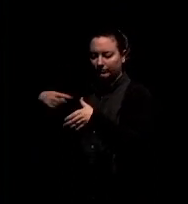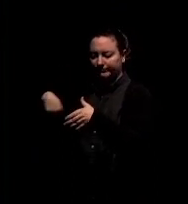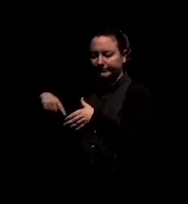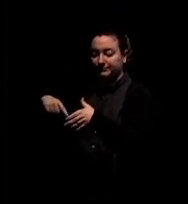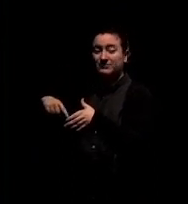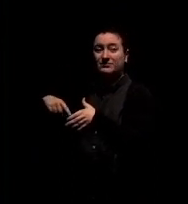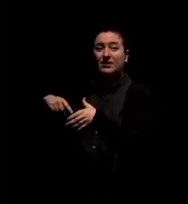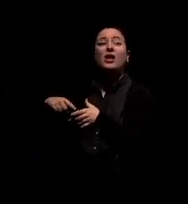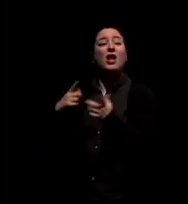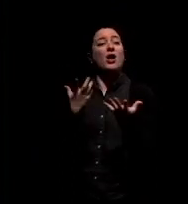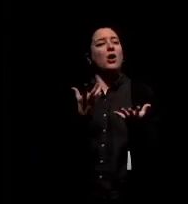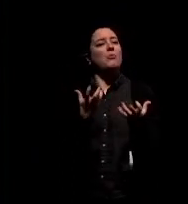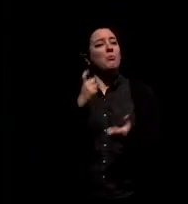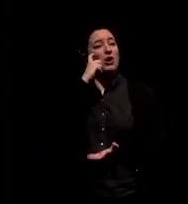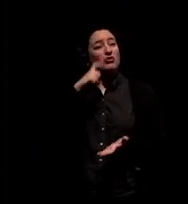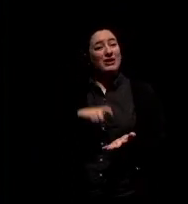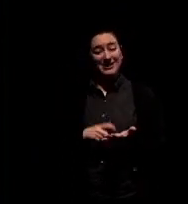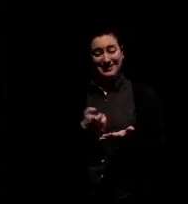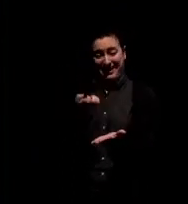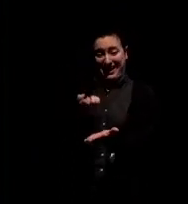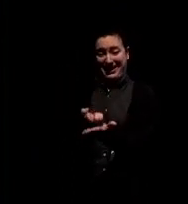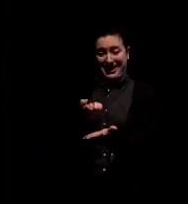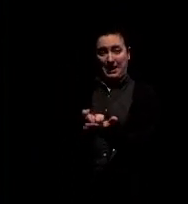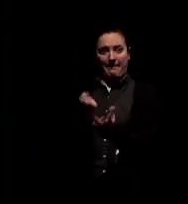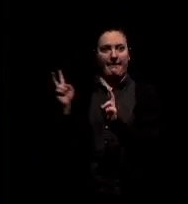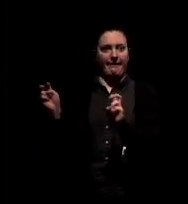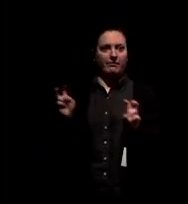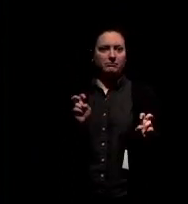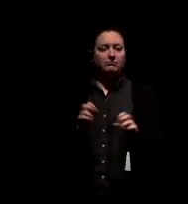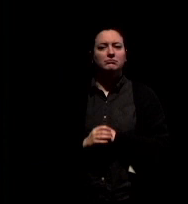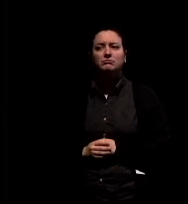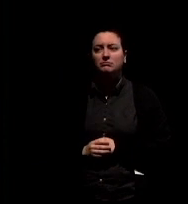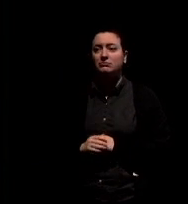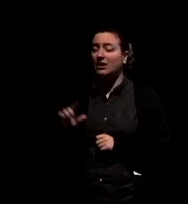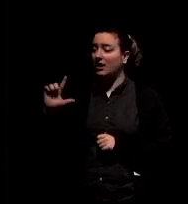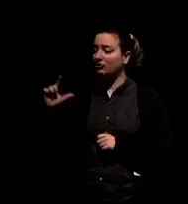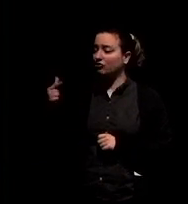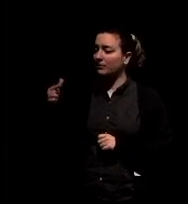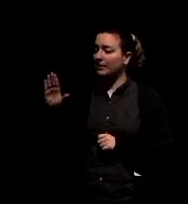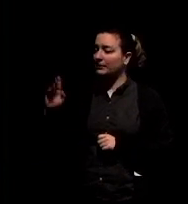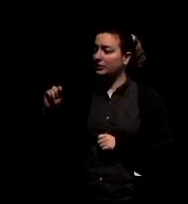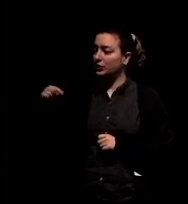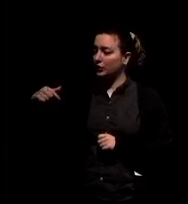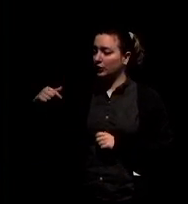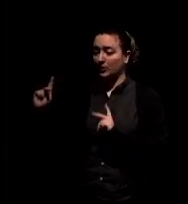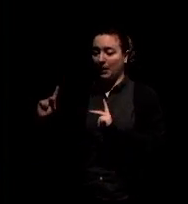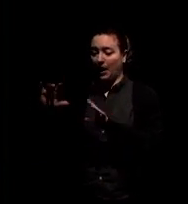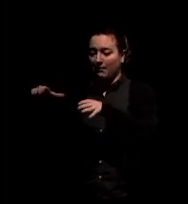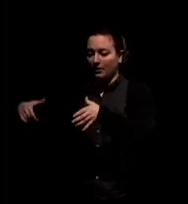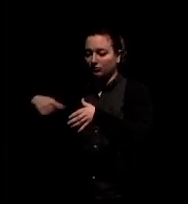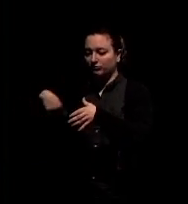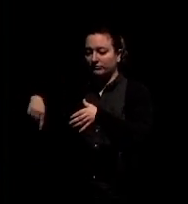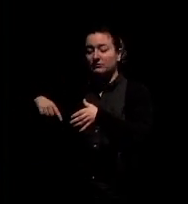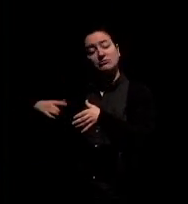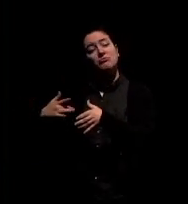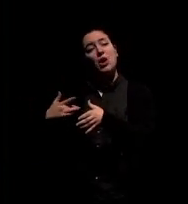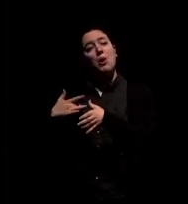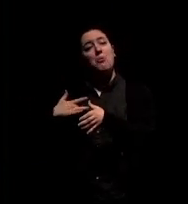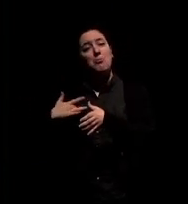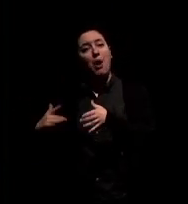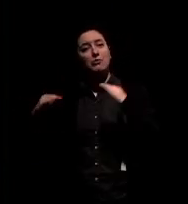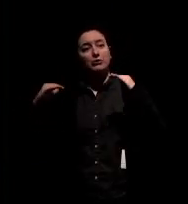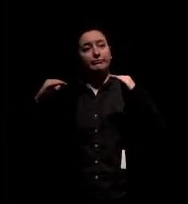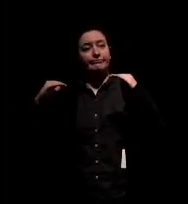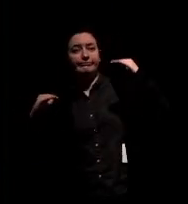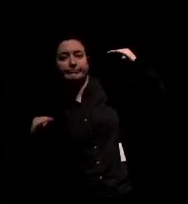economic issues in our community, that LGBTQ populations are more likely to be below the average income, more